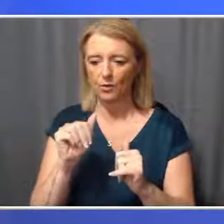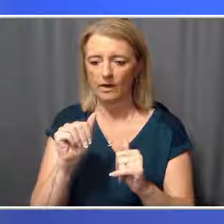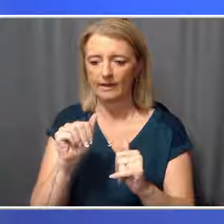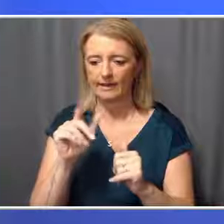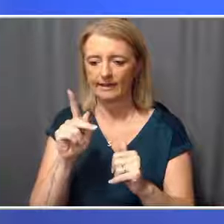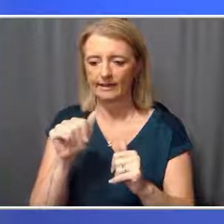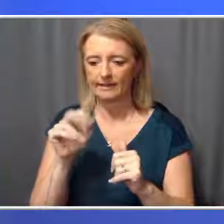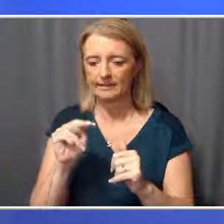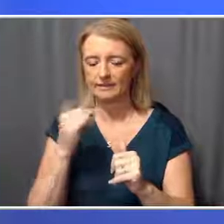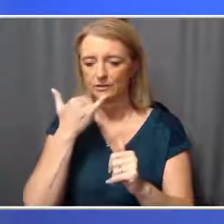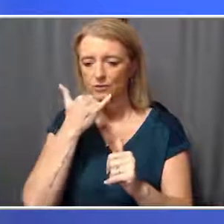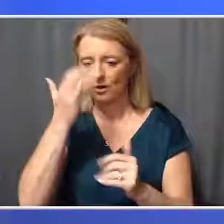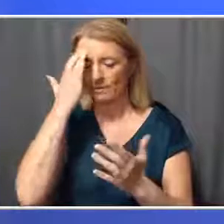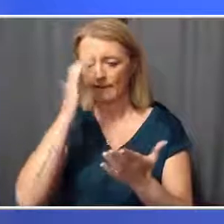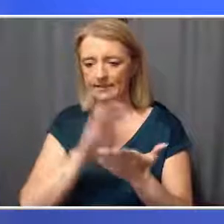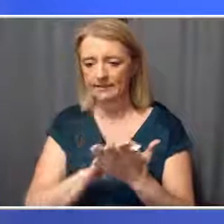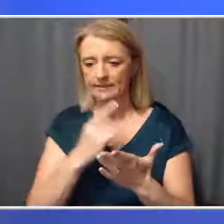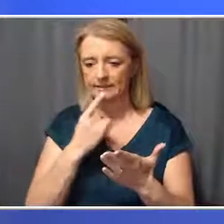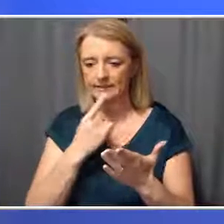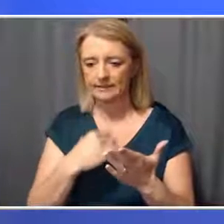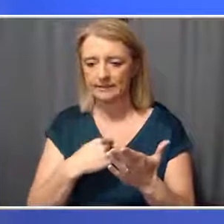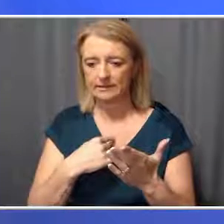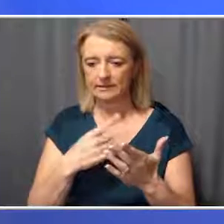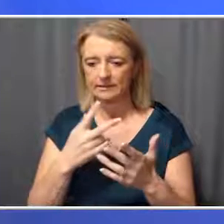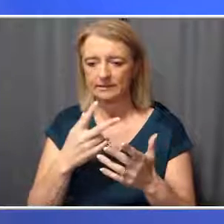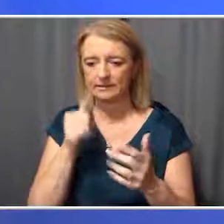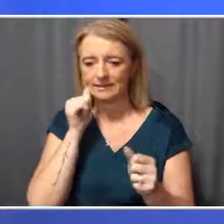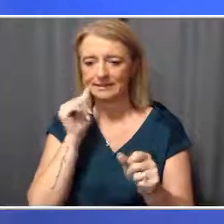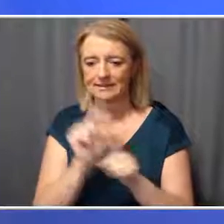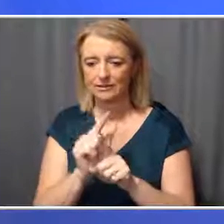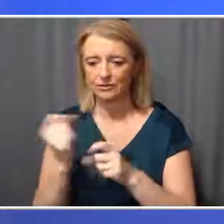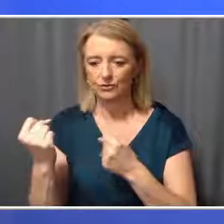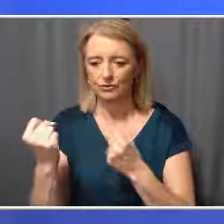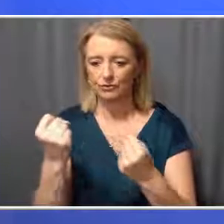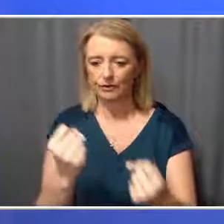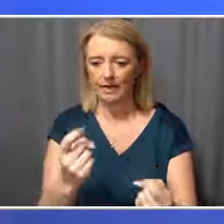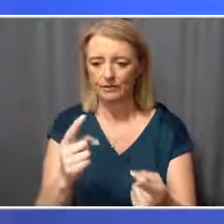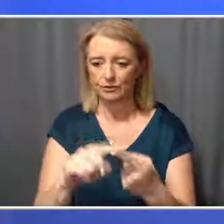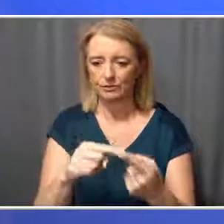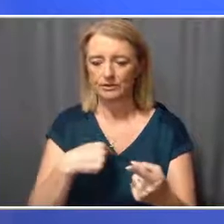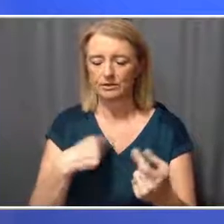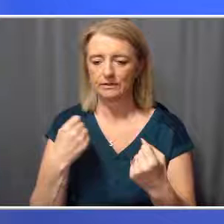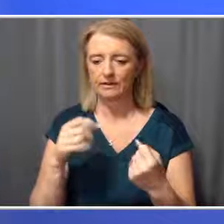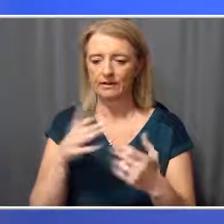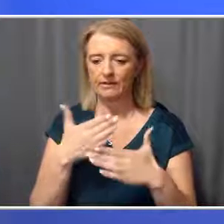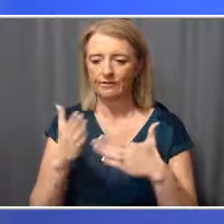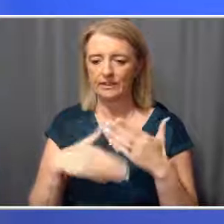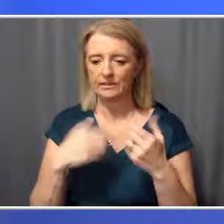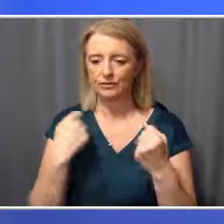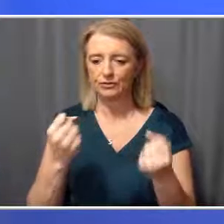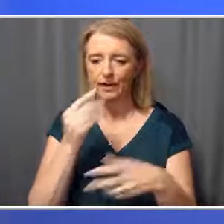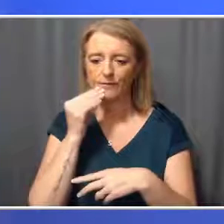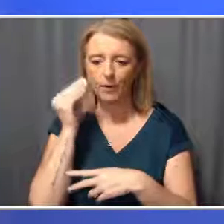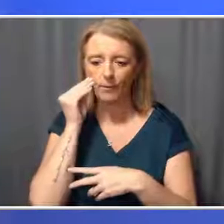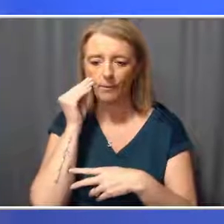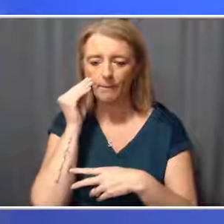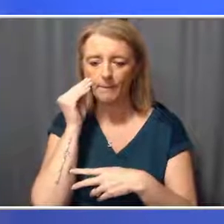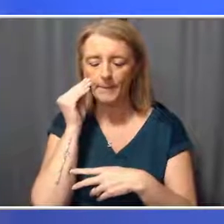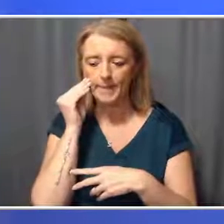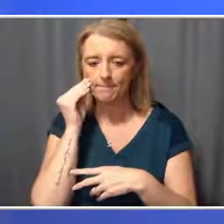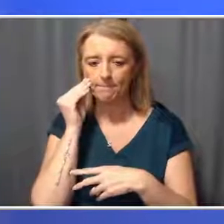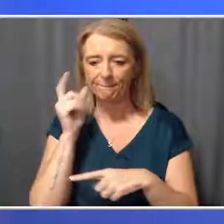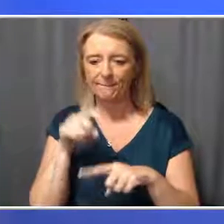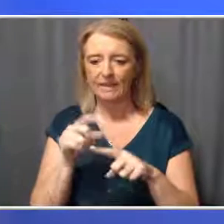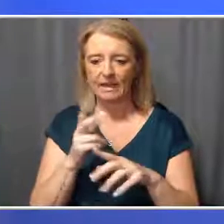it was such an arduous trip. And it was just kind of the final straw where it's like, I should be able to do something as basic